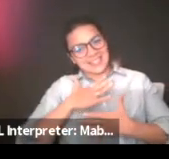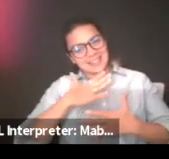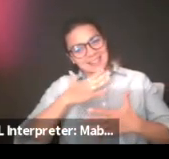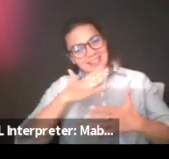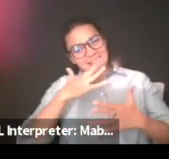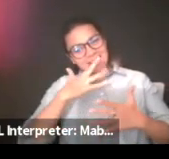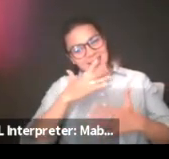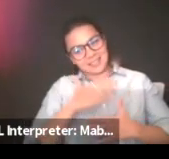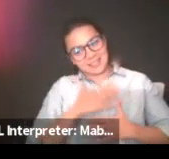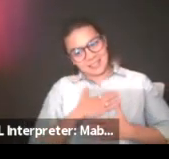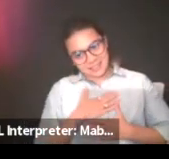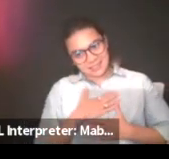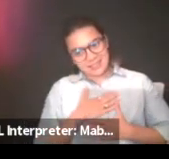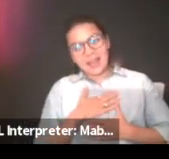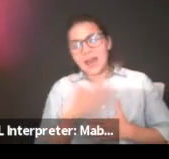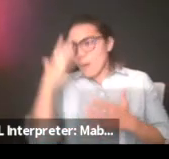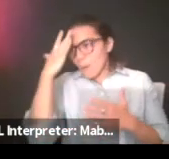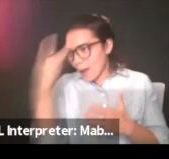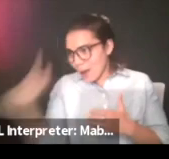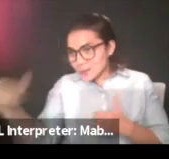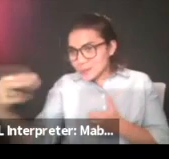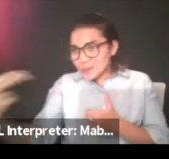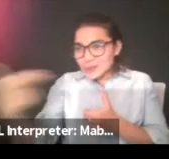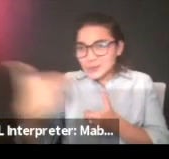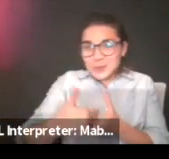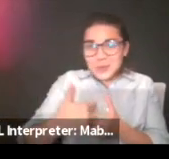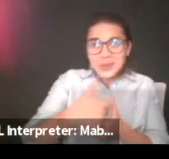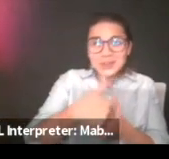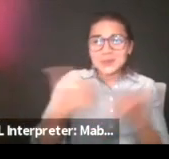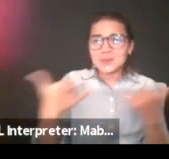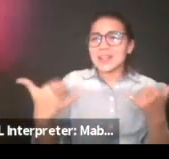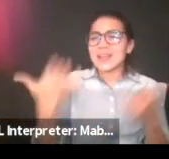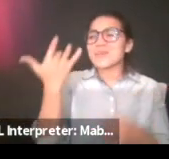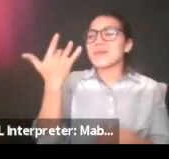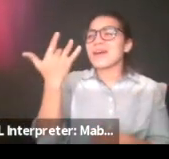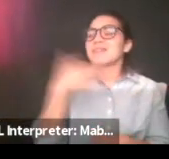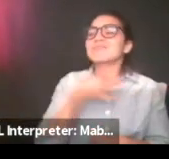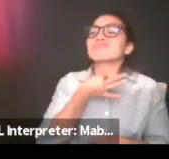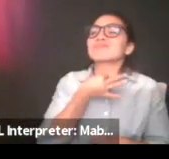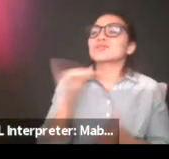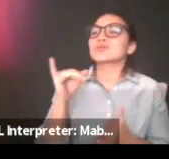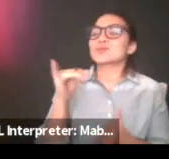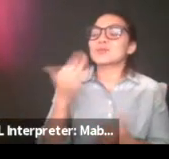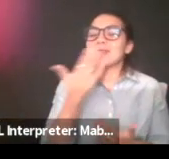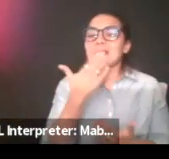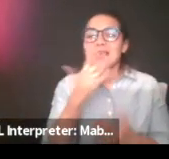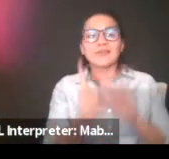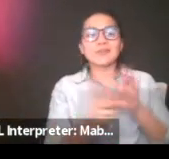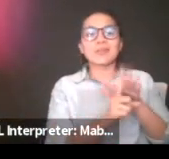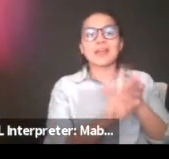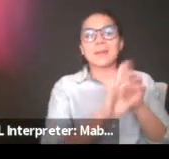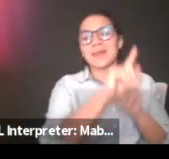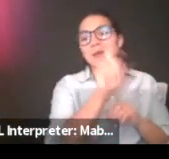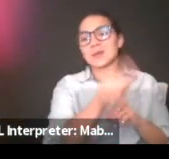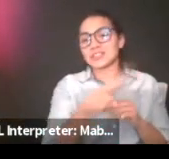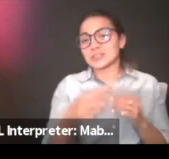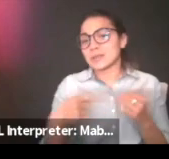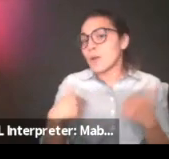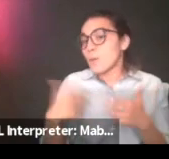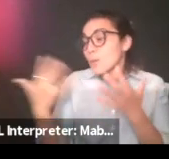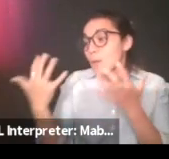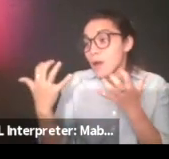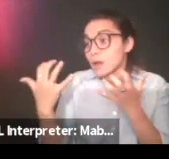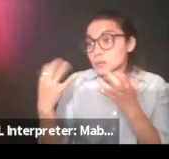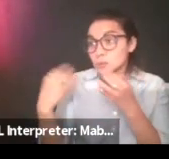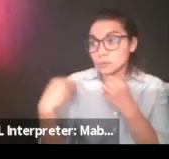them into this space, which I feel really grateful for. So I know that we want to give folks a little space